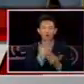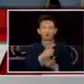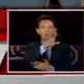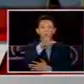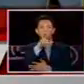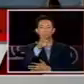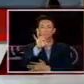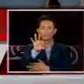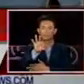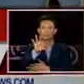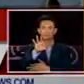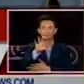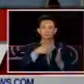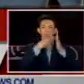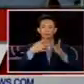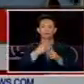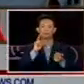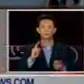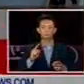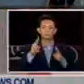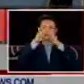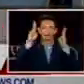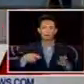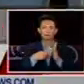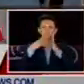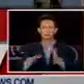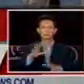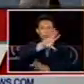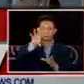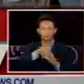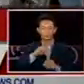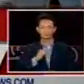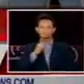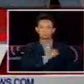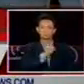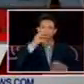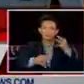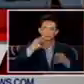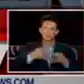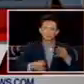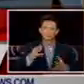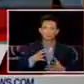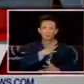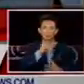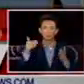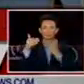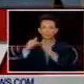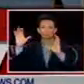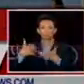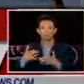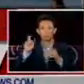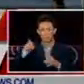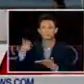188 complainants in the House of Representatives, including some of the senator judges and the prosecution, to also sign a